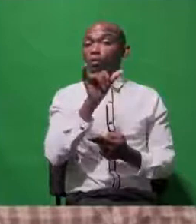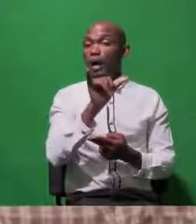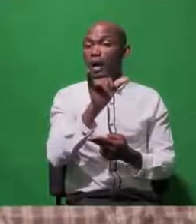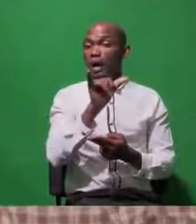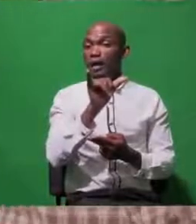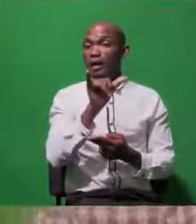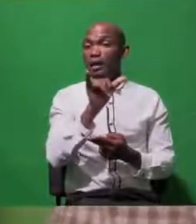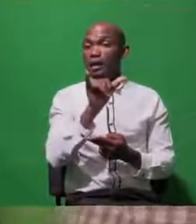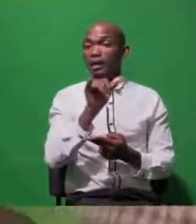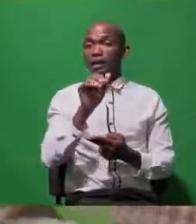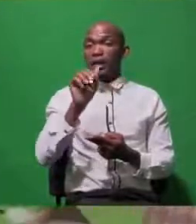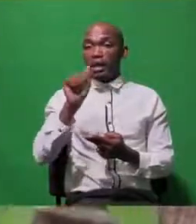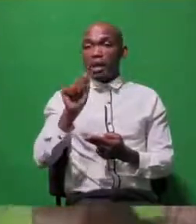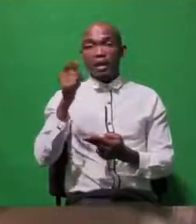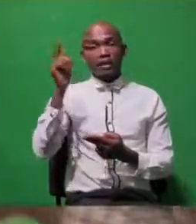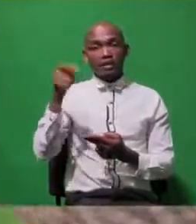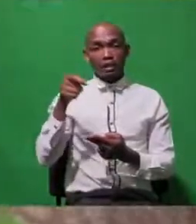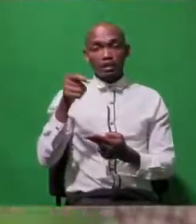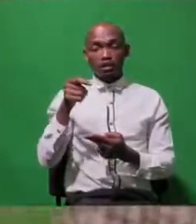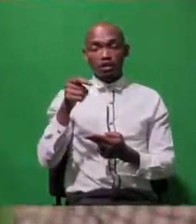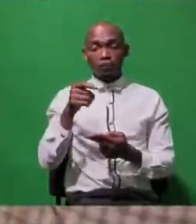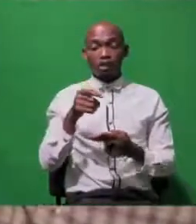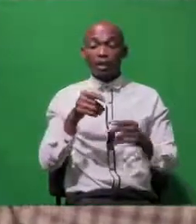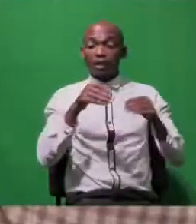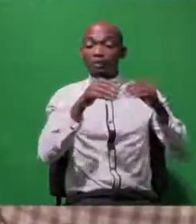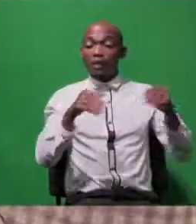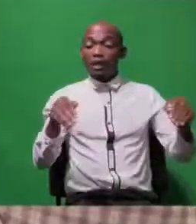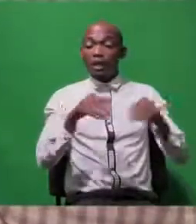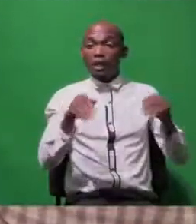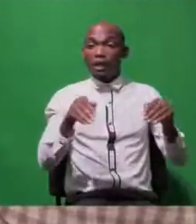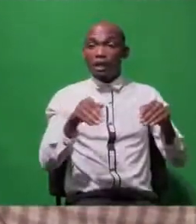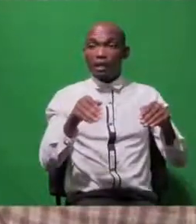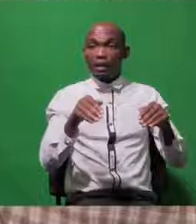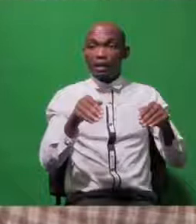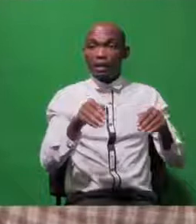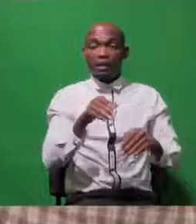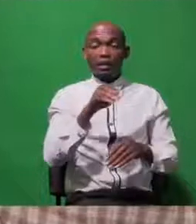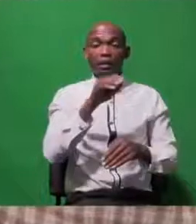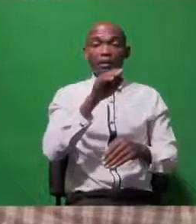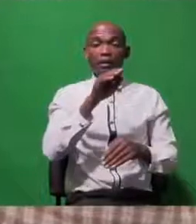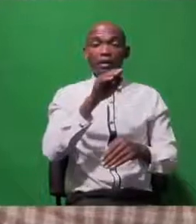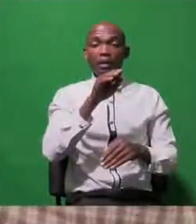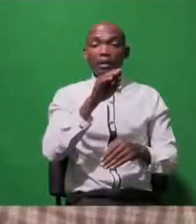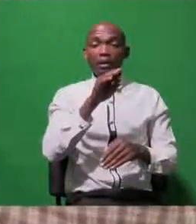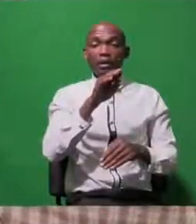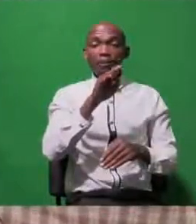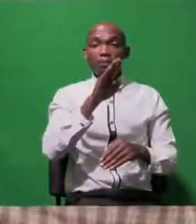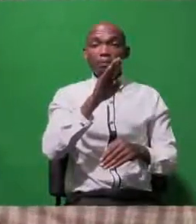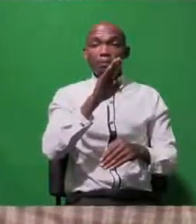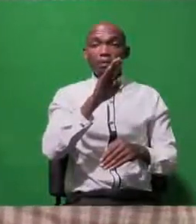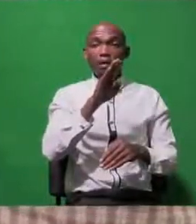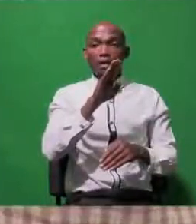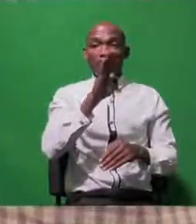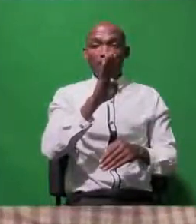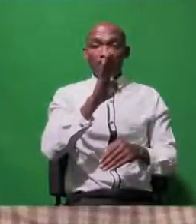A dash. And the line AB can be done by joining this, the 2 points. You